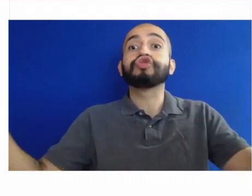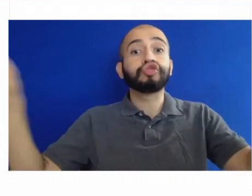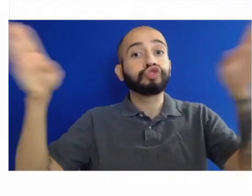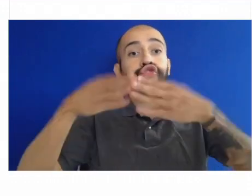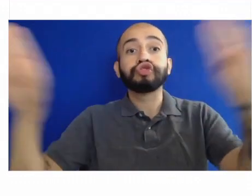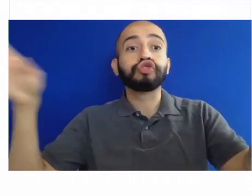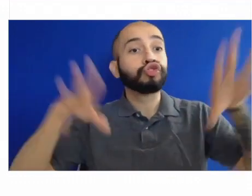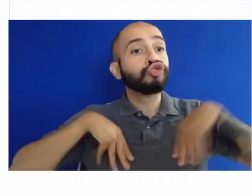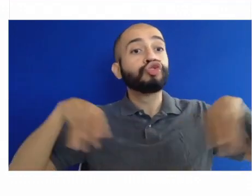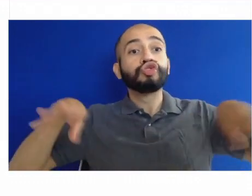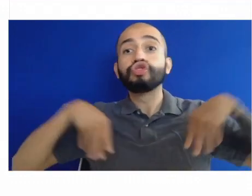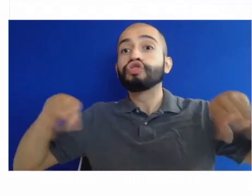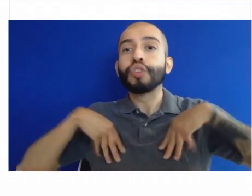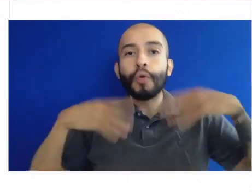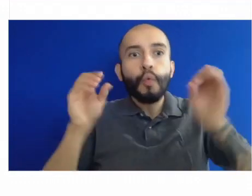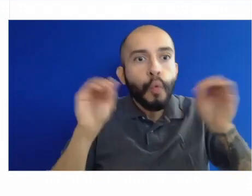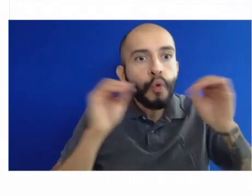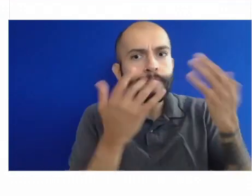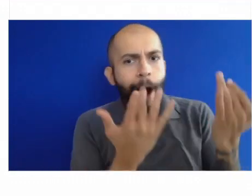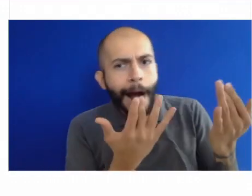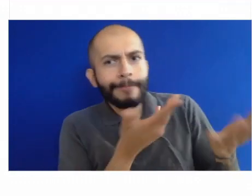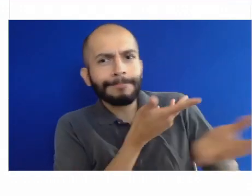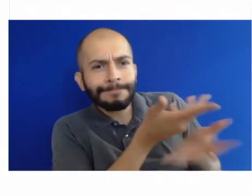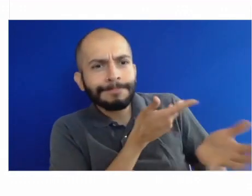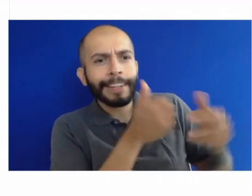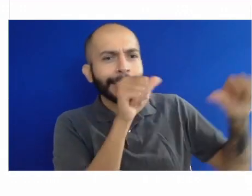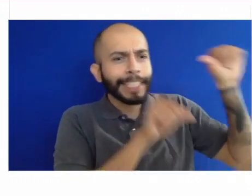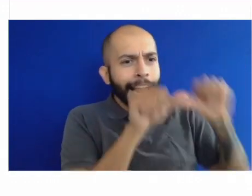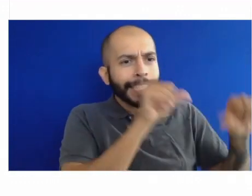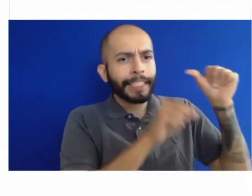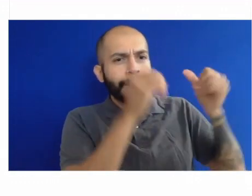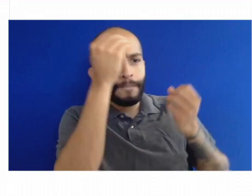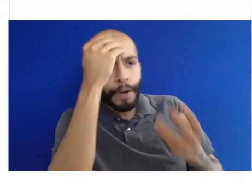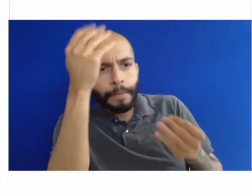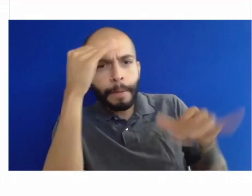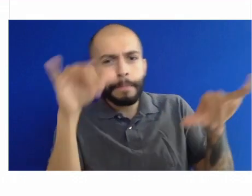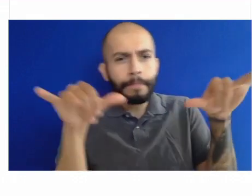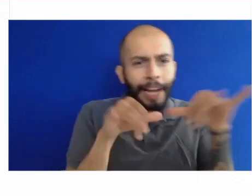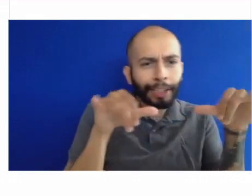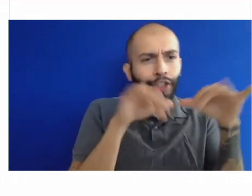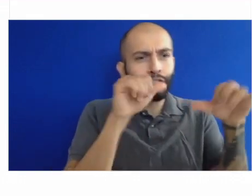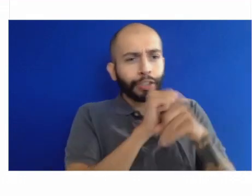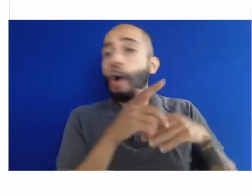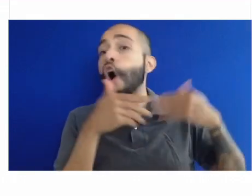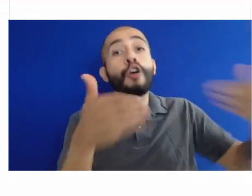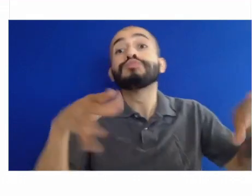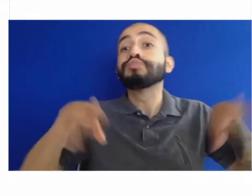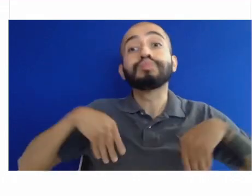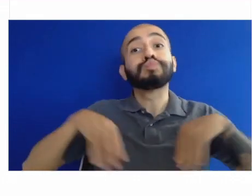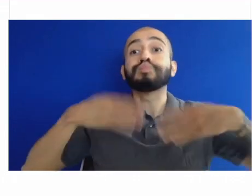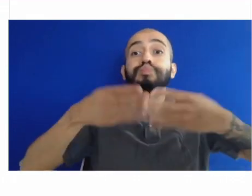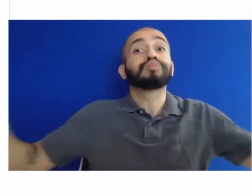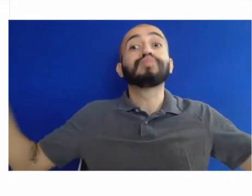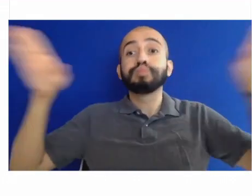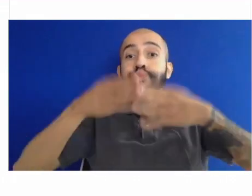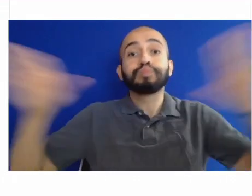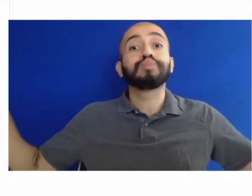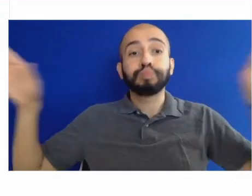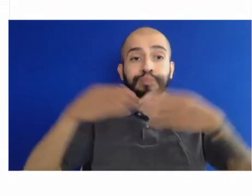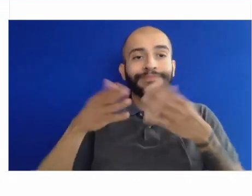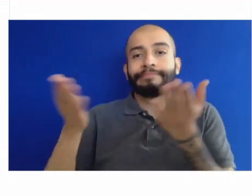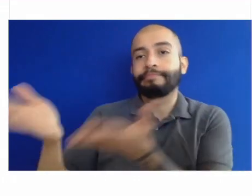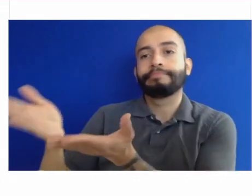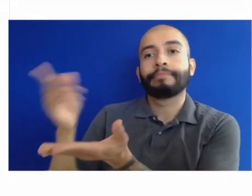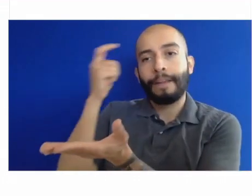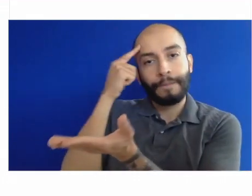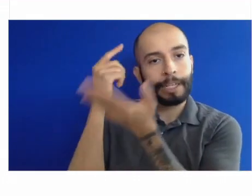leaves. We will never again get the public in the United States around this pandemic to take down extreme measures. They won't do it.